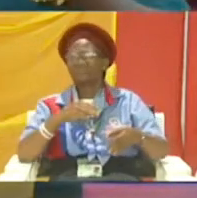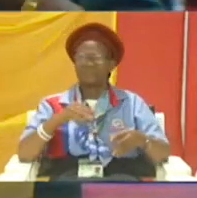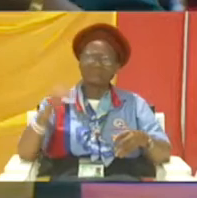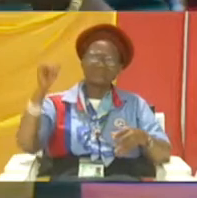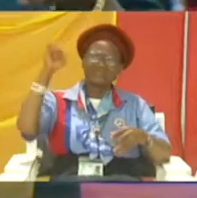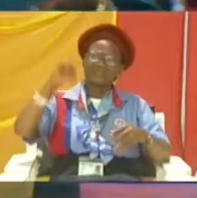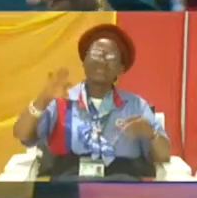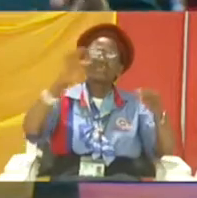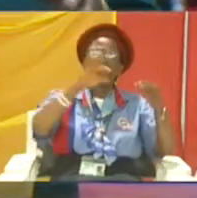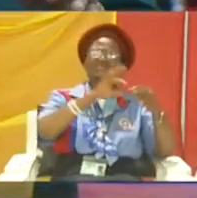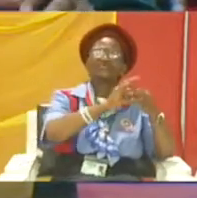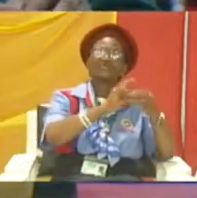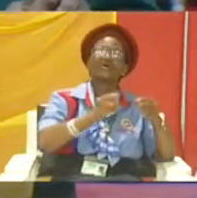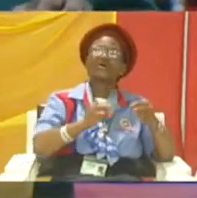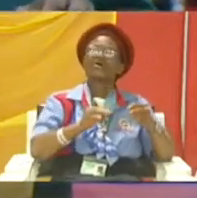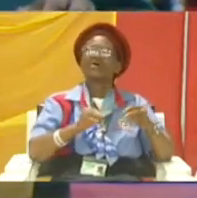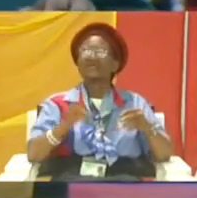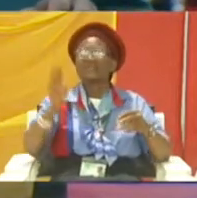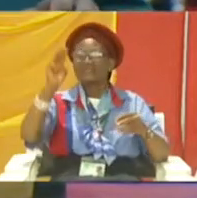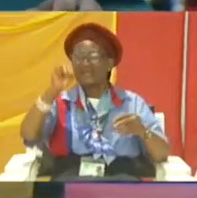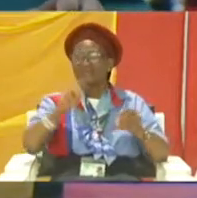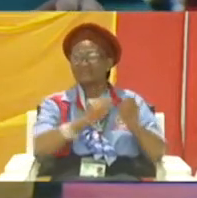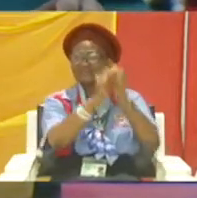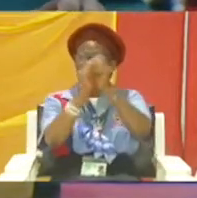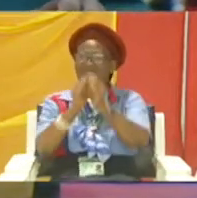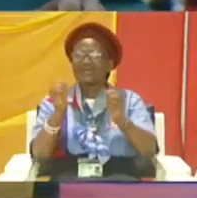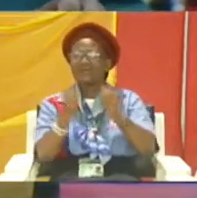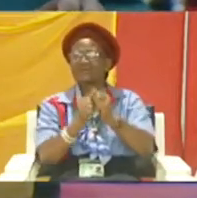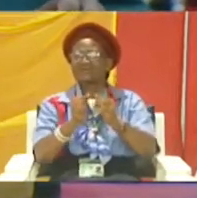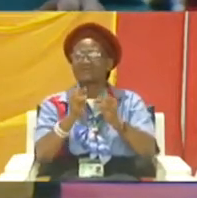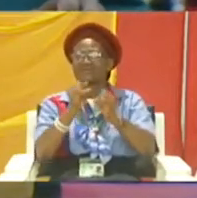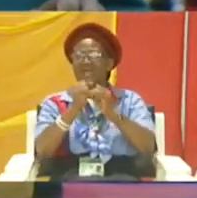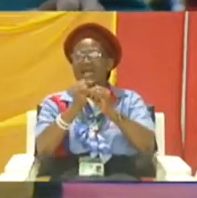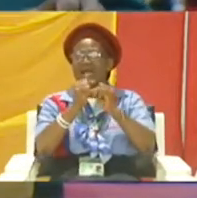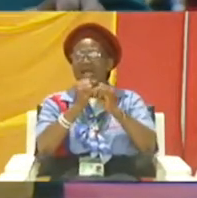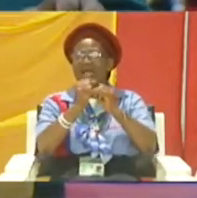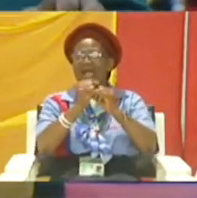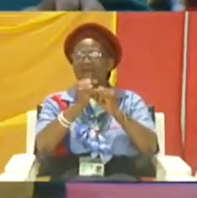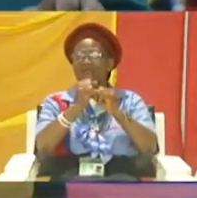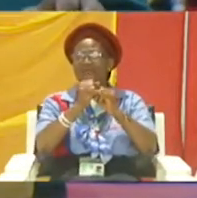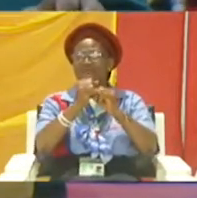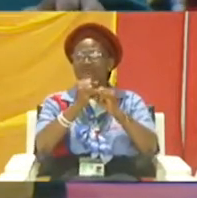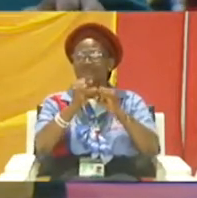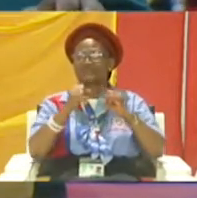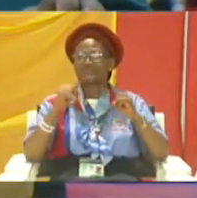joined everything together with iron. I